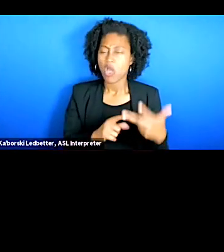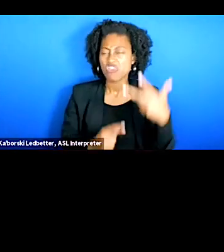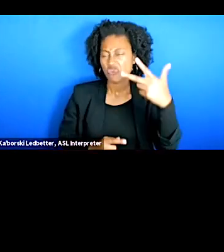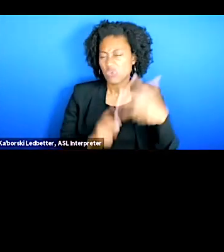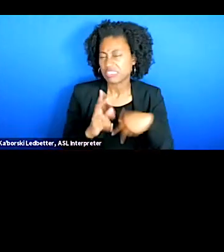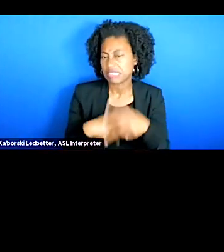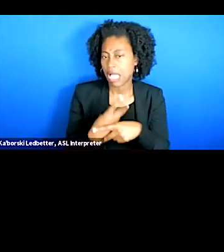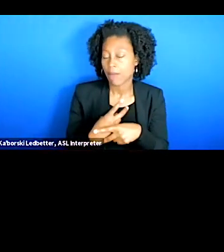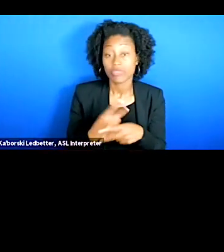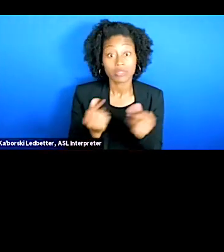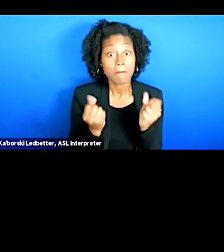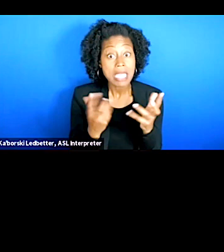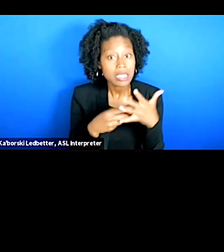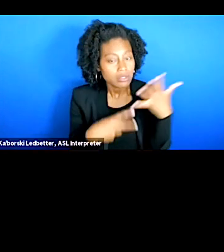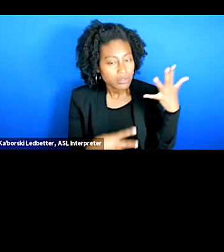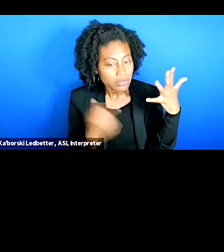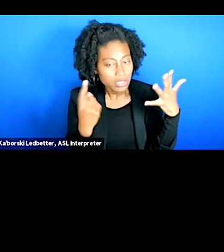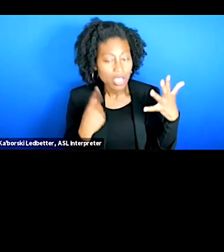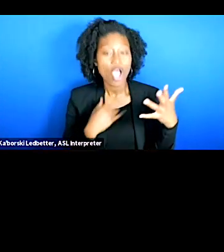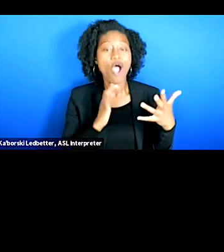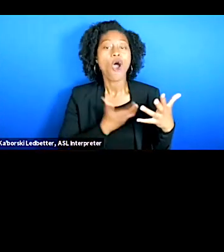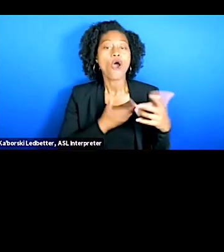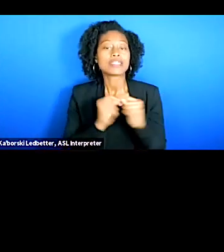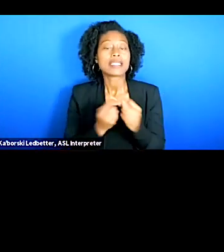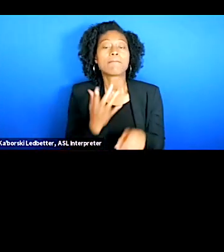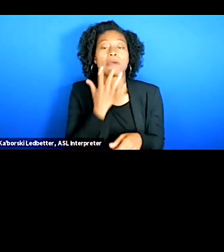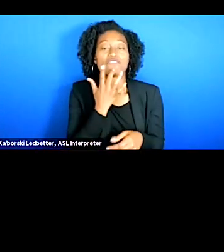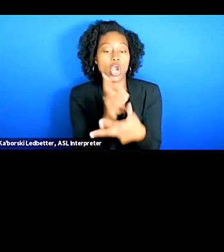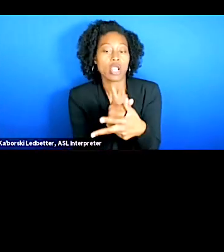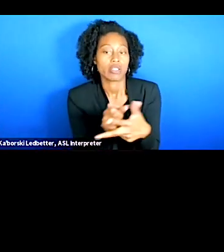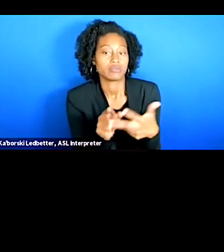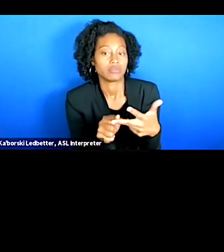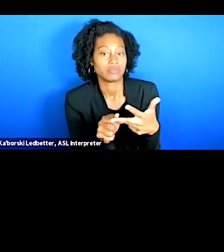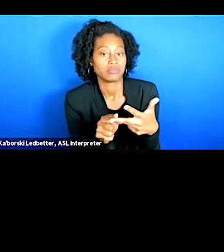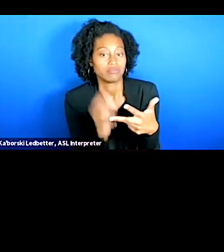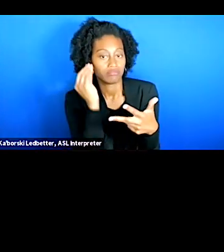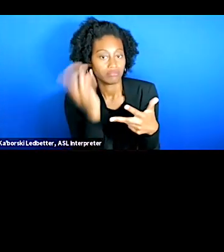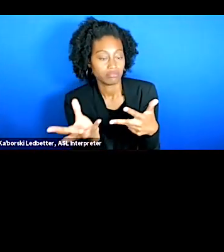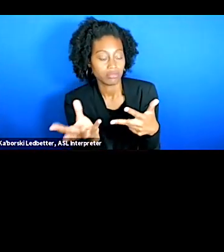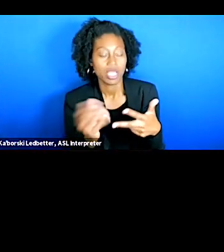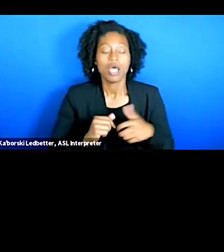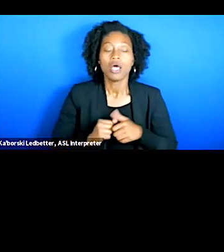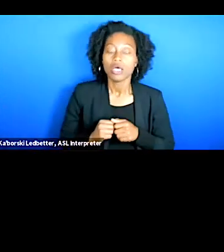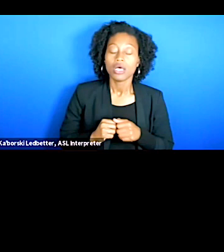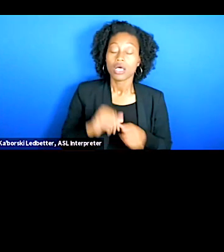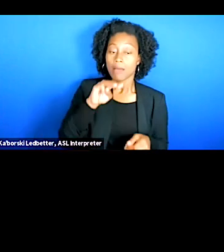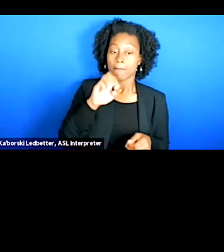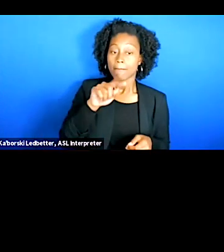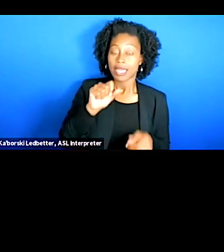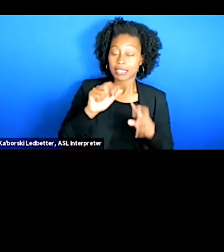ones that our team uses in our metasynthesis work. In metasynthesis methods, when